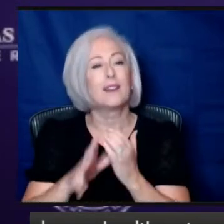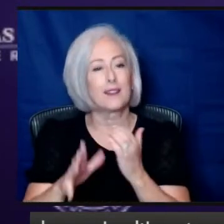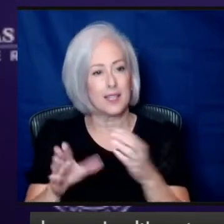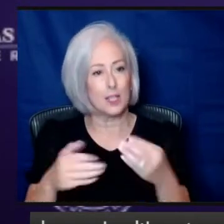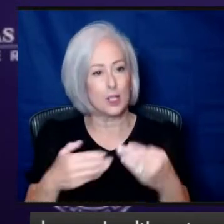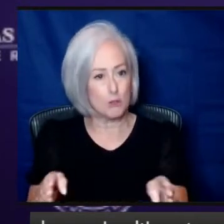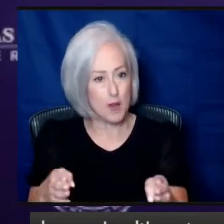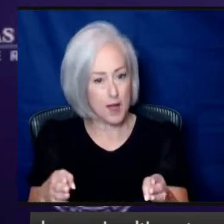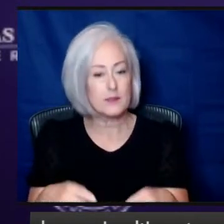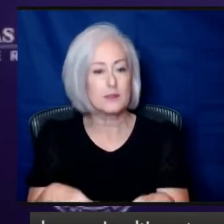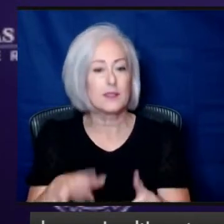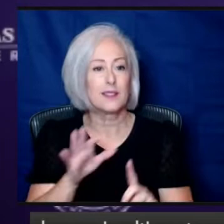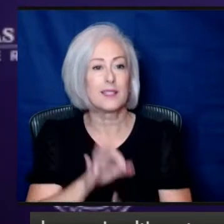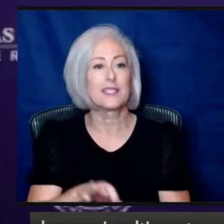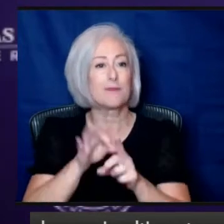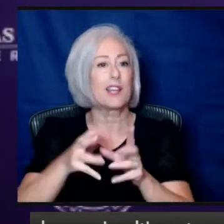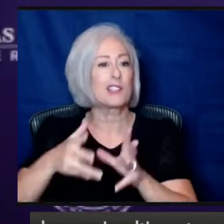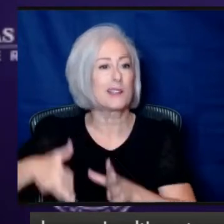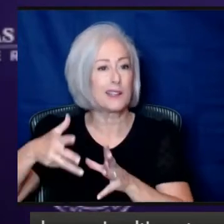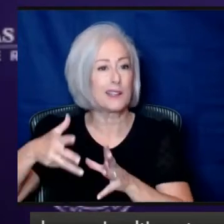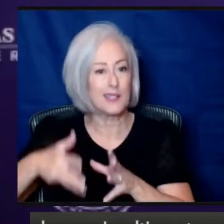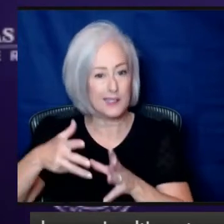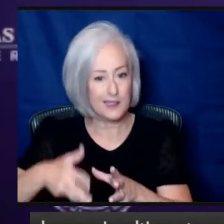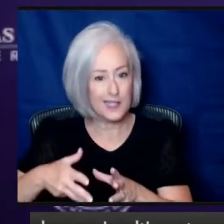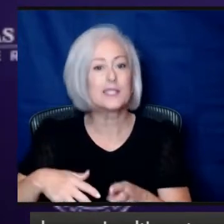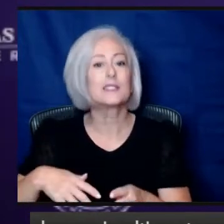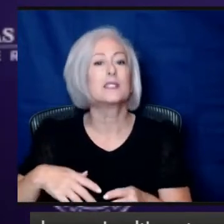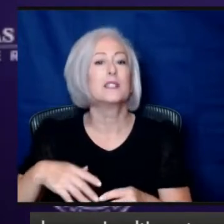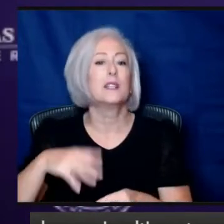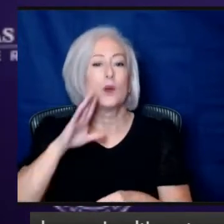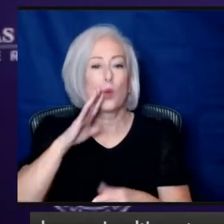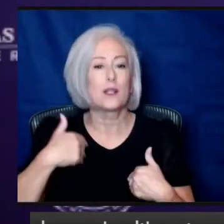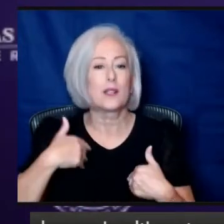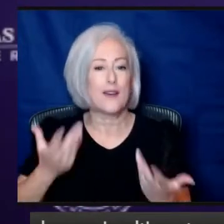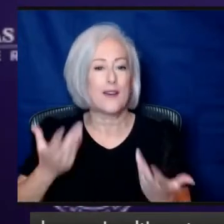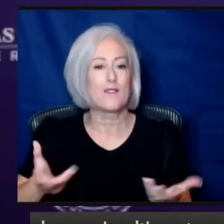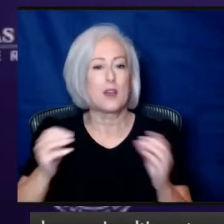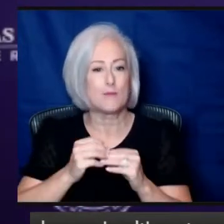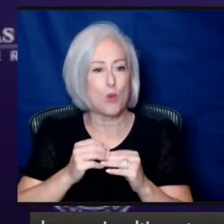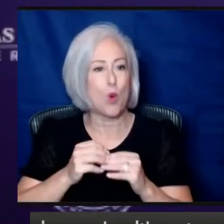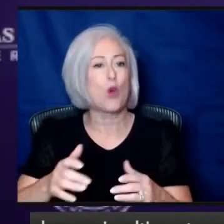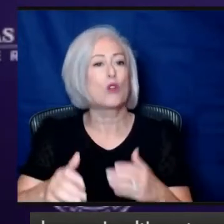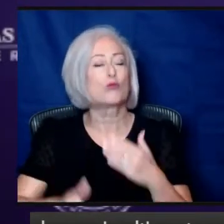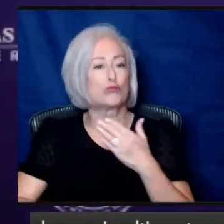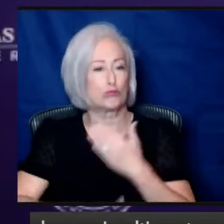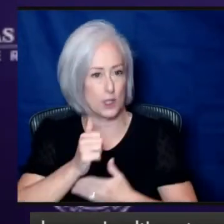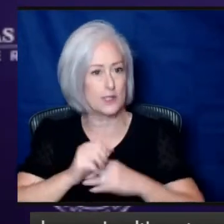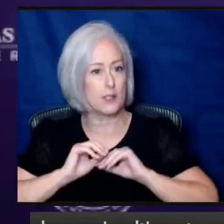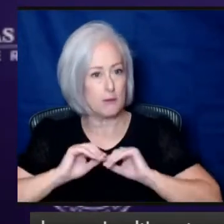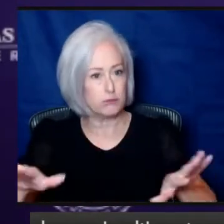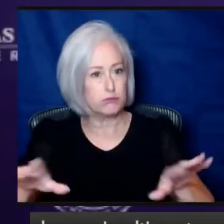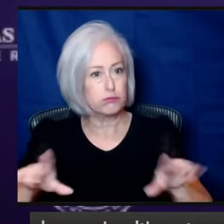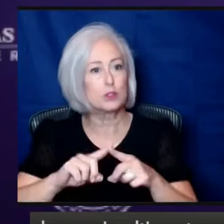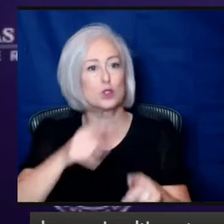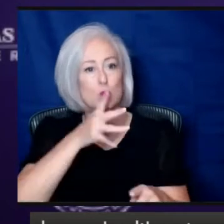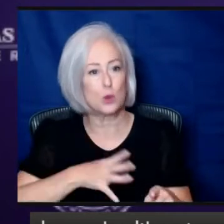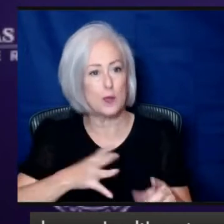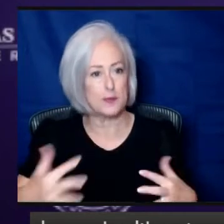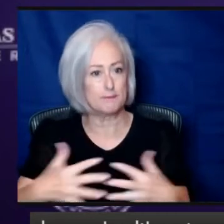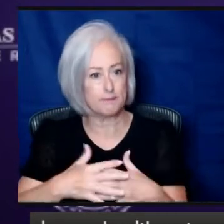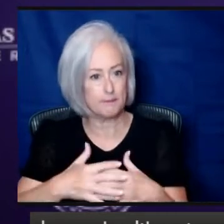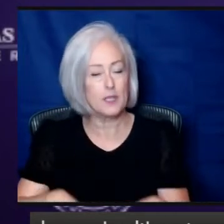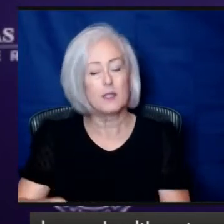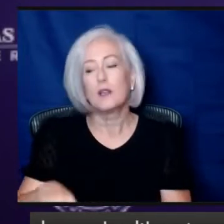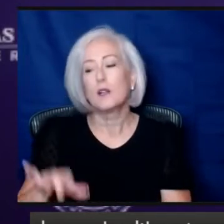in the feces and the waste. It's going to have this greater risk of transfer to women. But that risk also occurs from